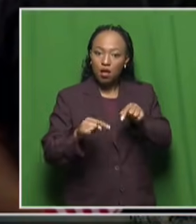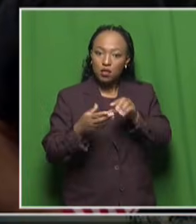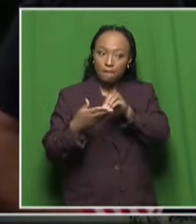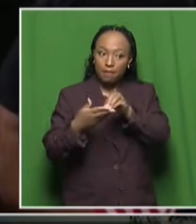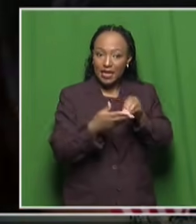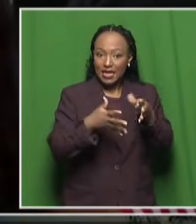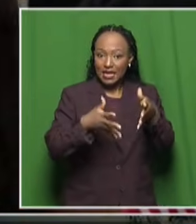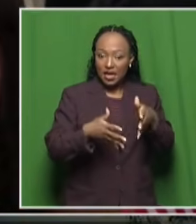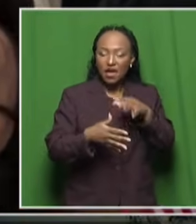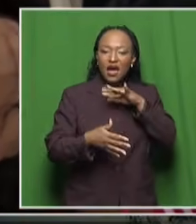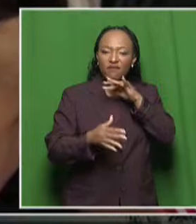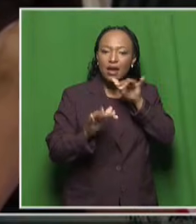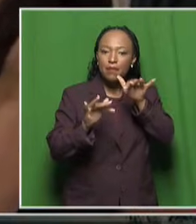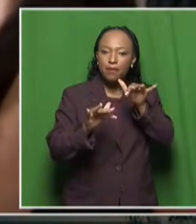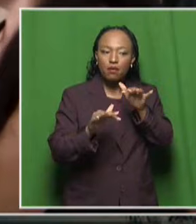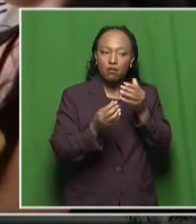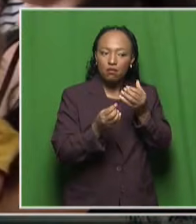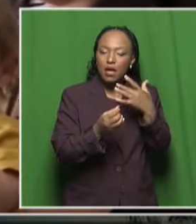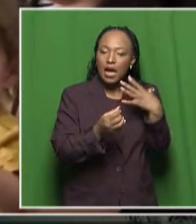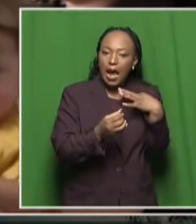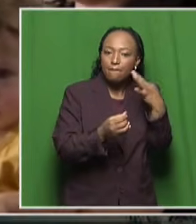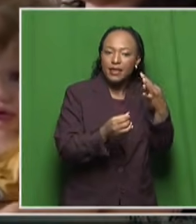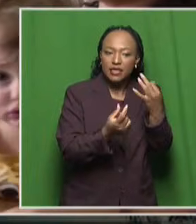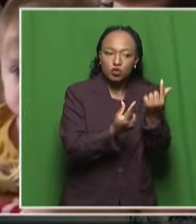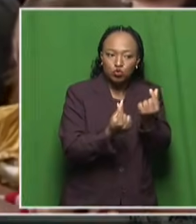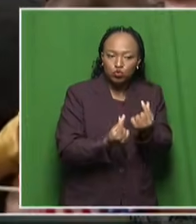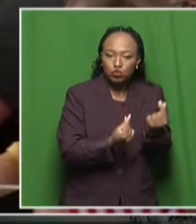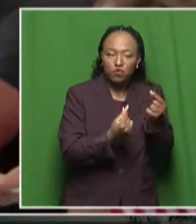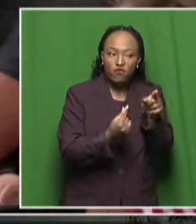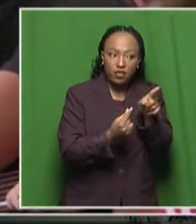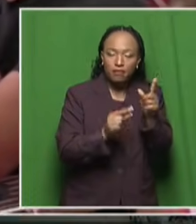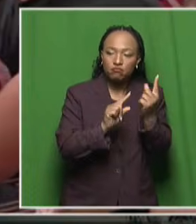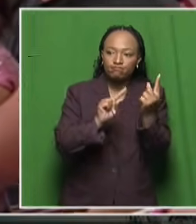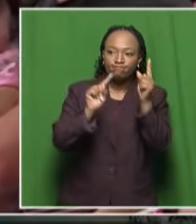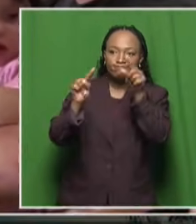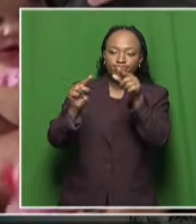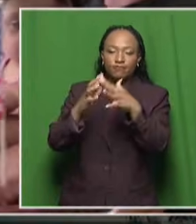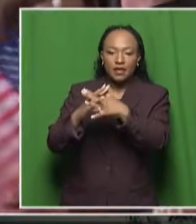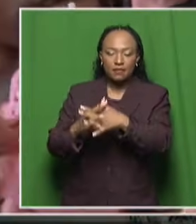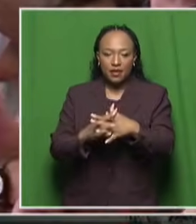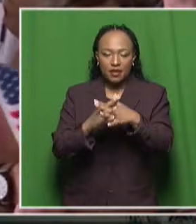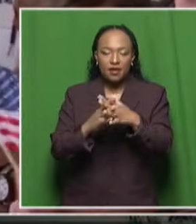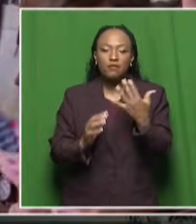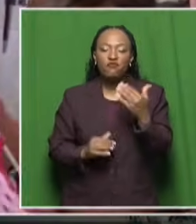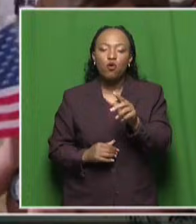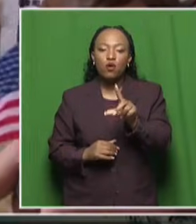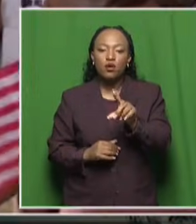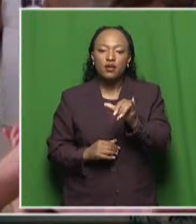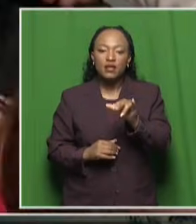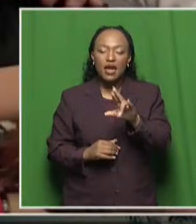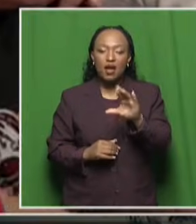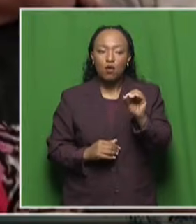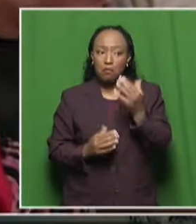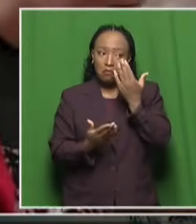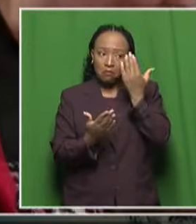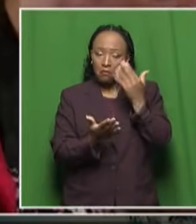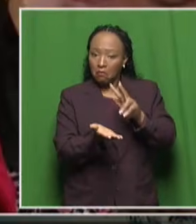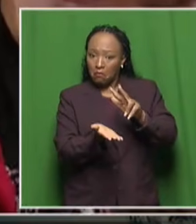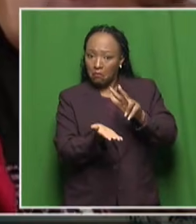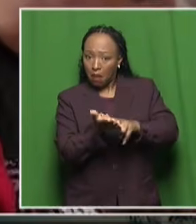And they said they were in discussion with the Department of International Relations and Cooperation. I don't know if this permission was